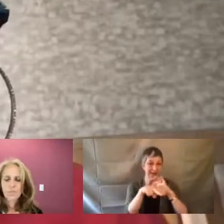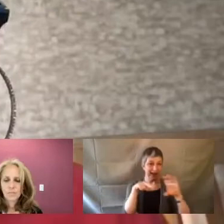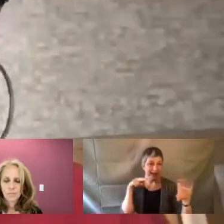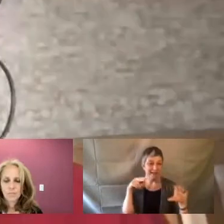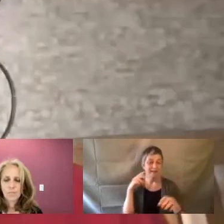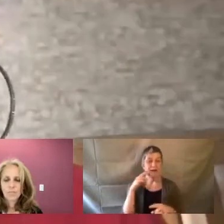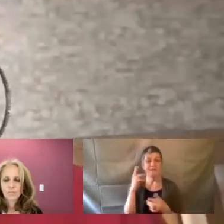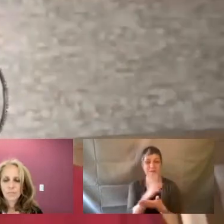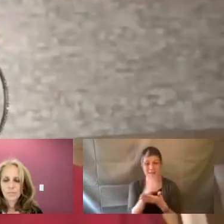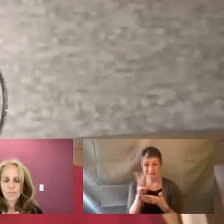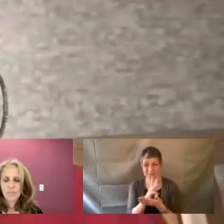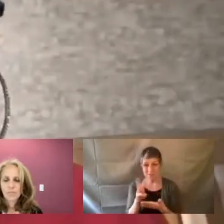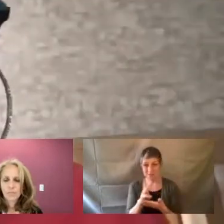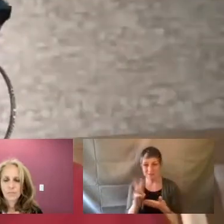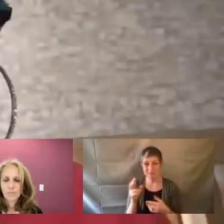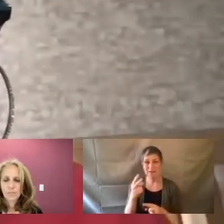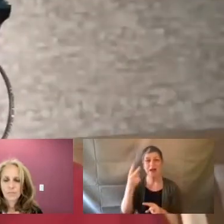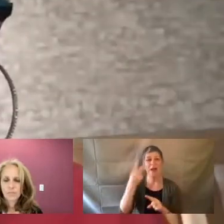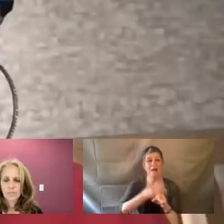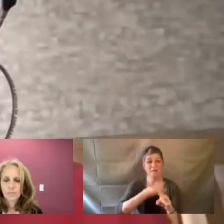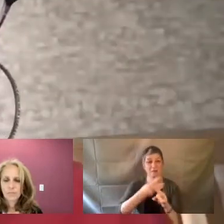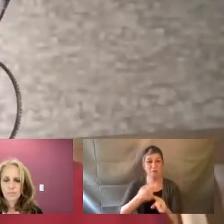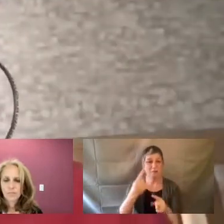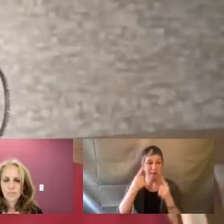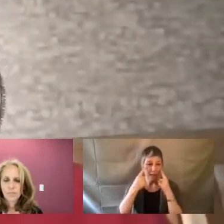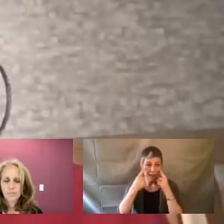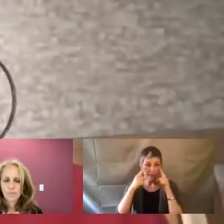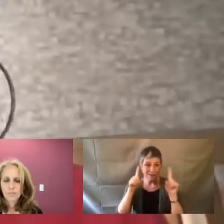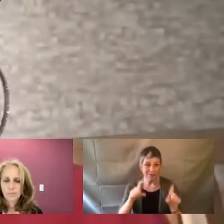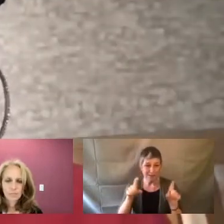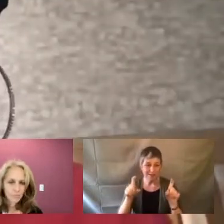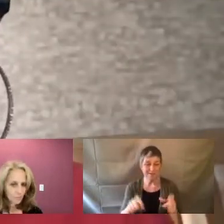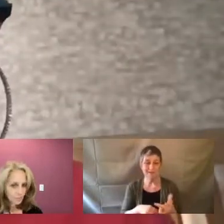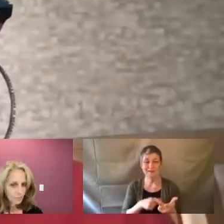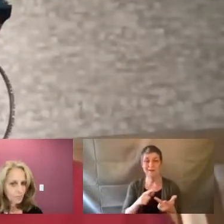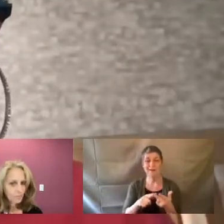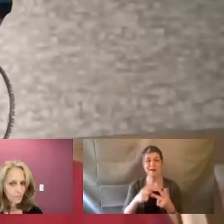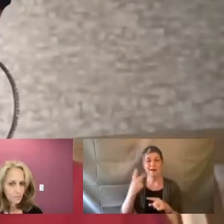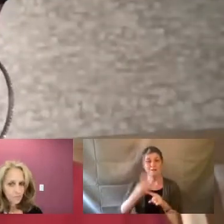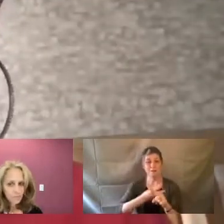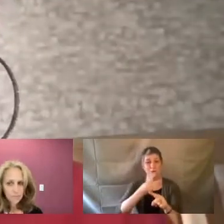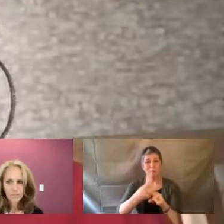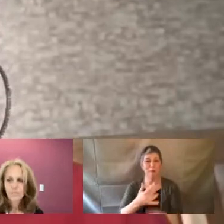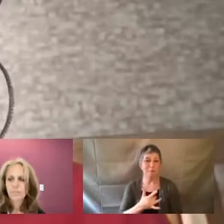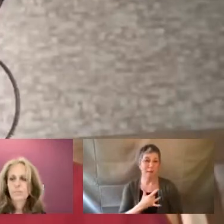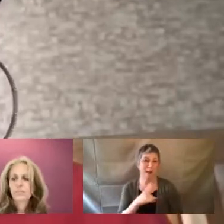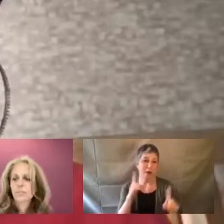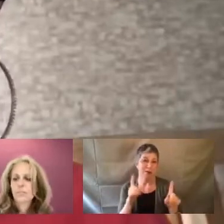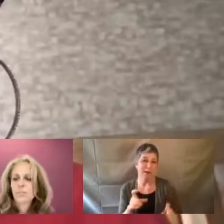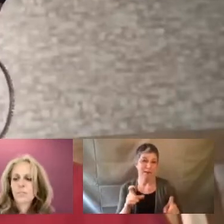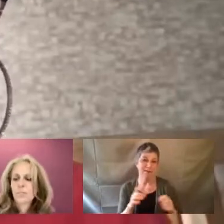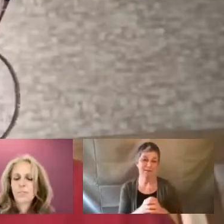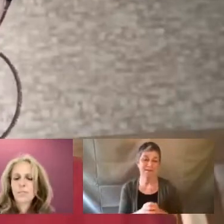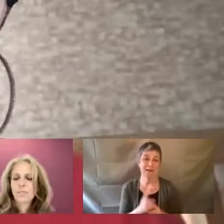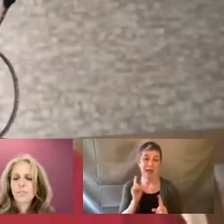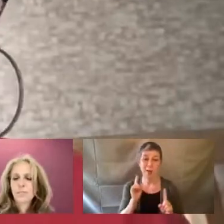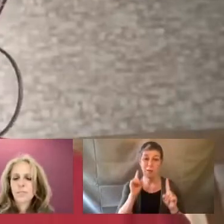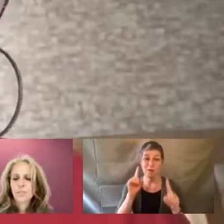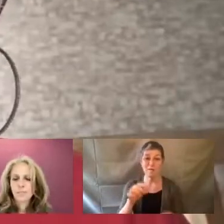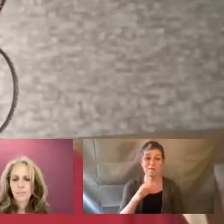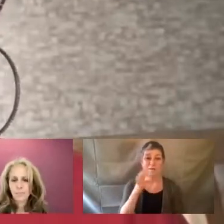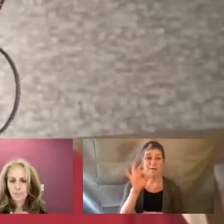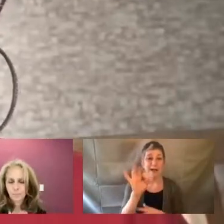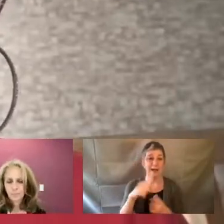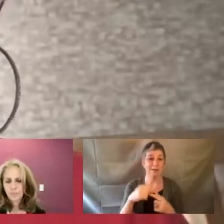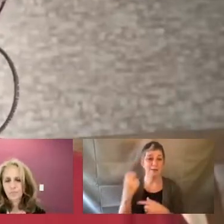weeks. Every 2 months, I had my eyes checked. Every 2 months, I had my heart checked. I was there for 9 to 12 hours. But what about the people